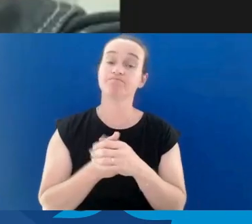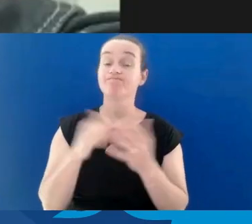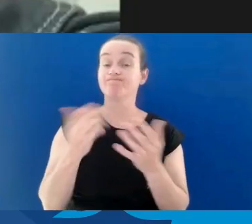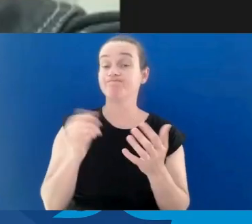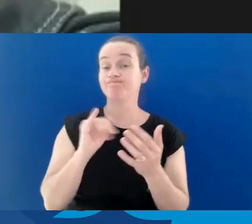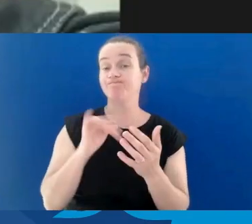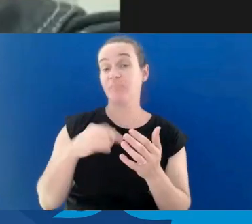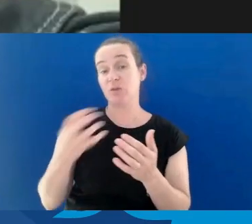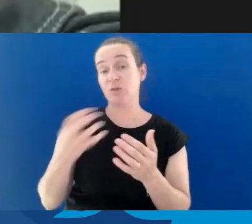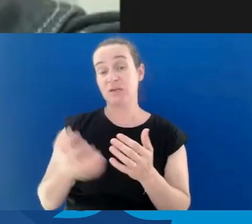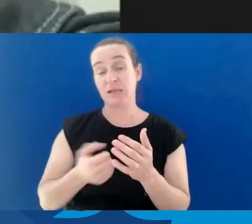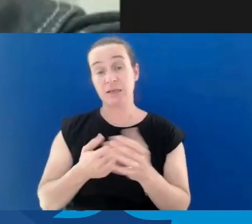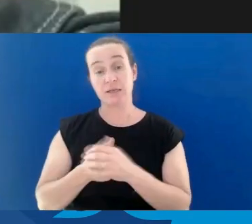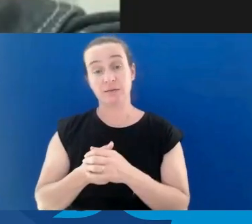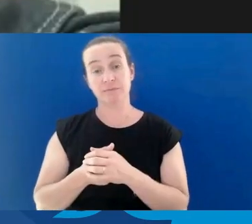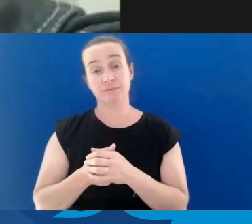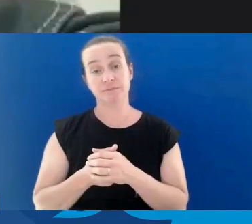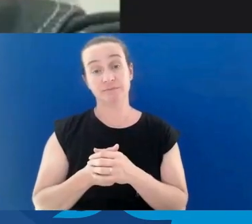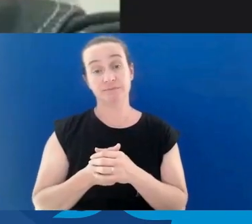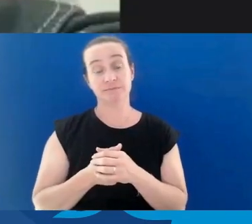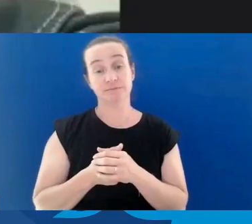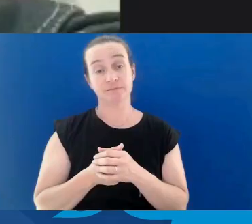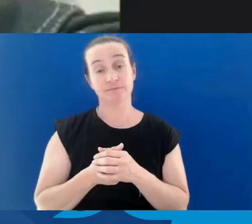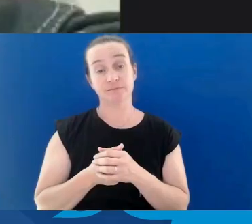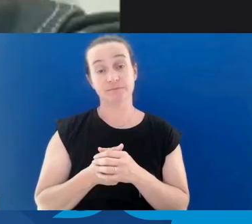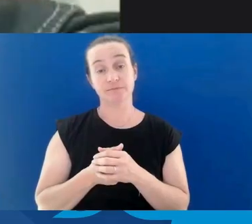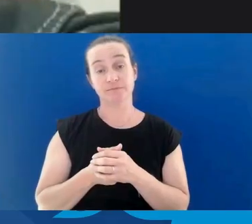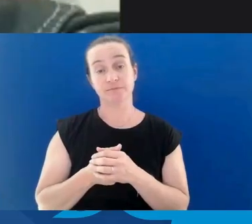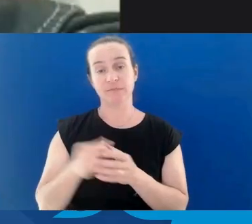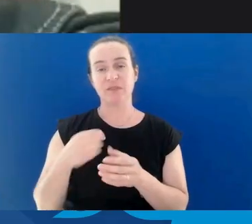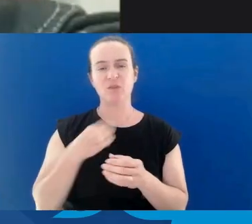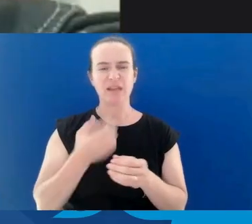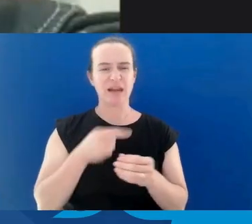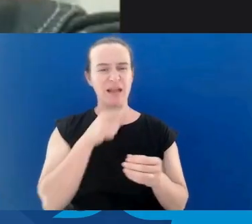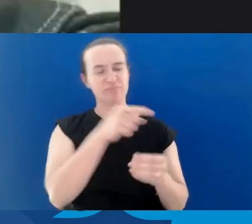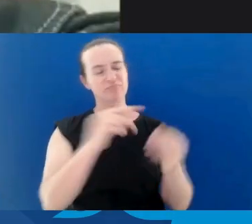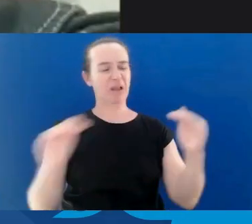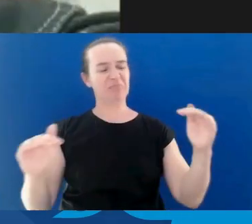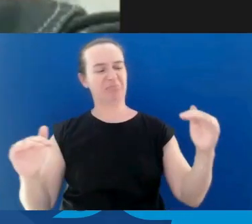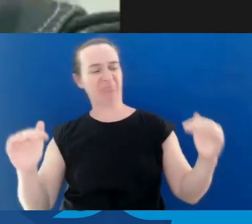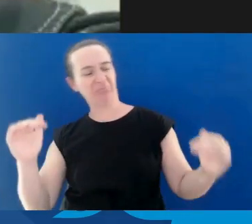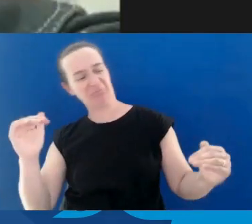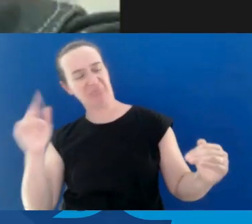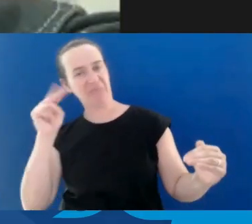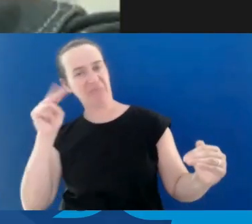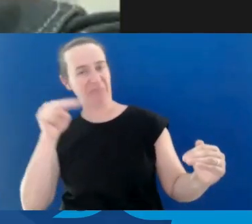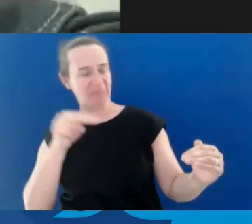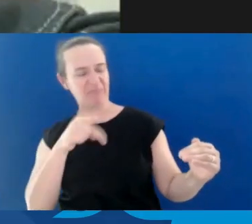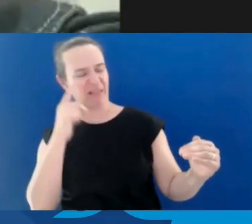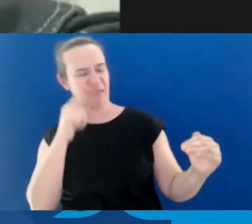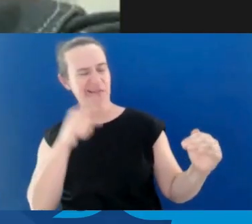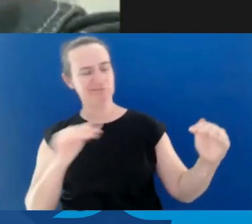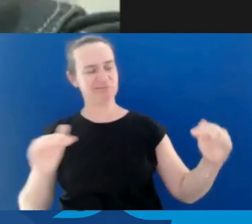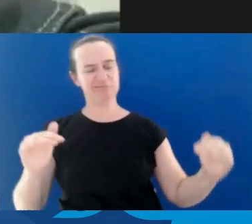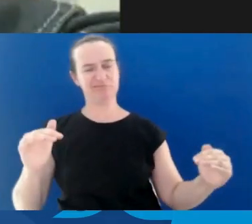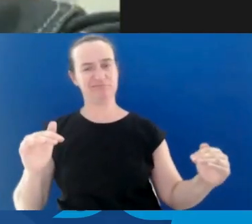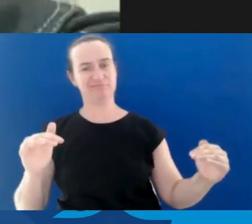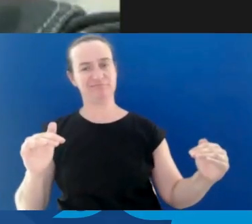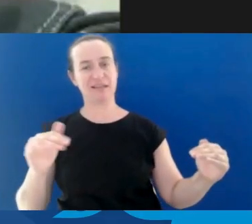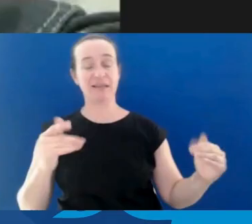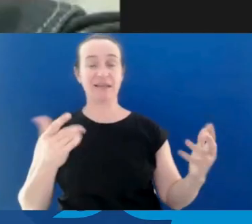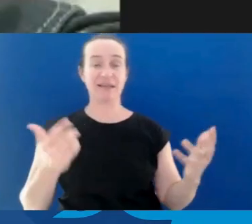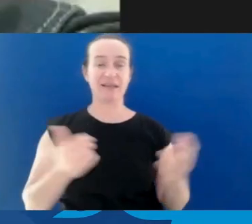from, an element of inferiority, you get to overuse